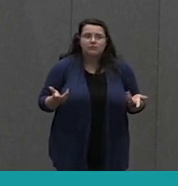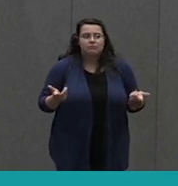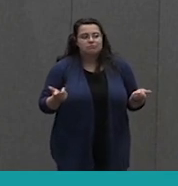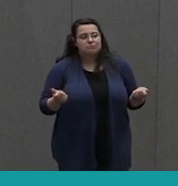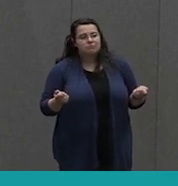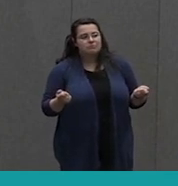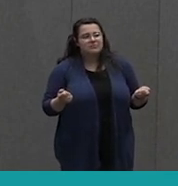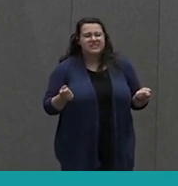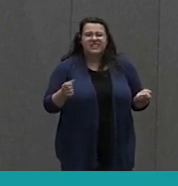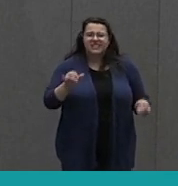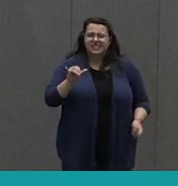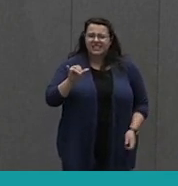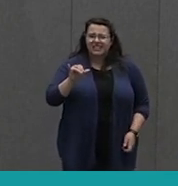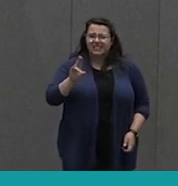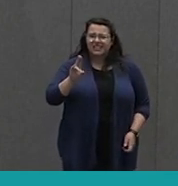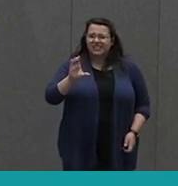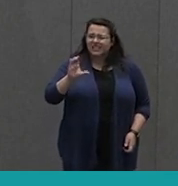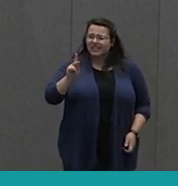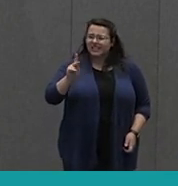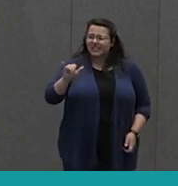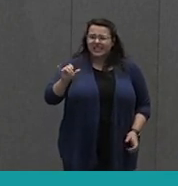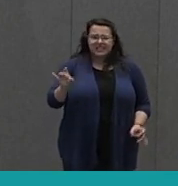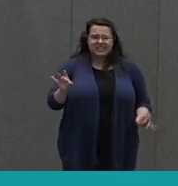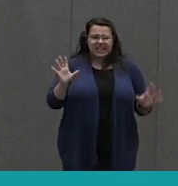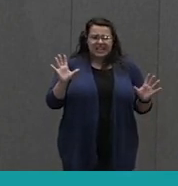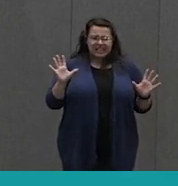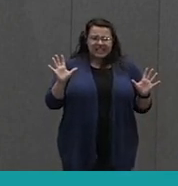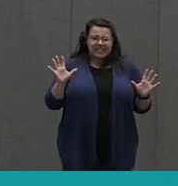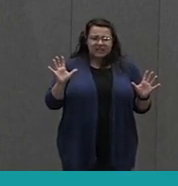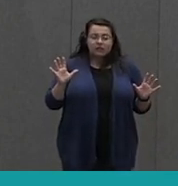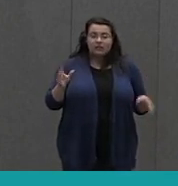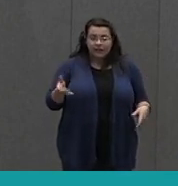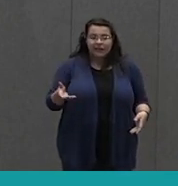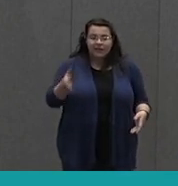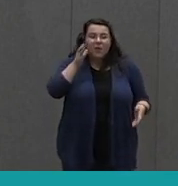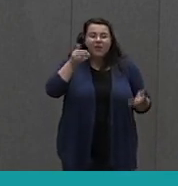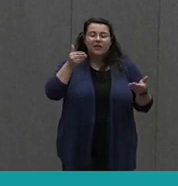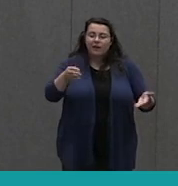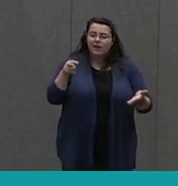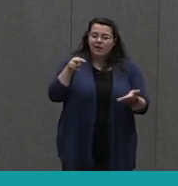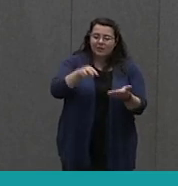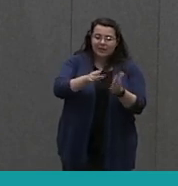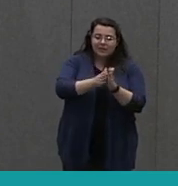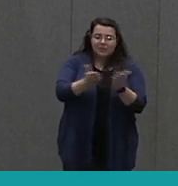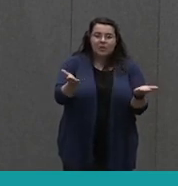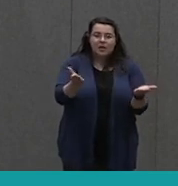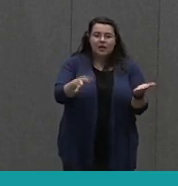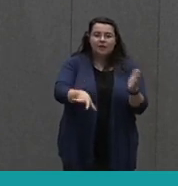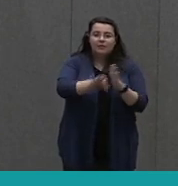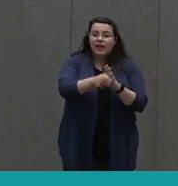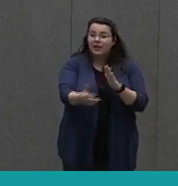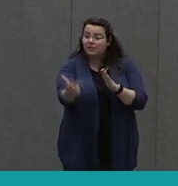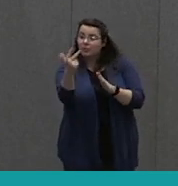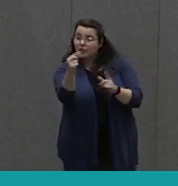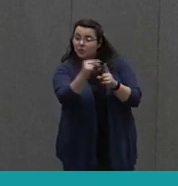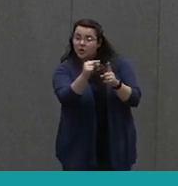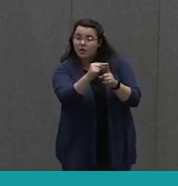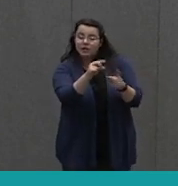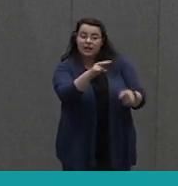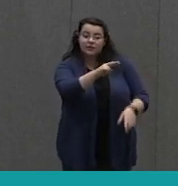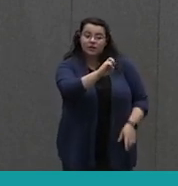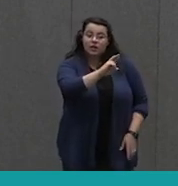like actions. Let's try some verbs together, okay? All right, stand up. Are you standing? All right.